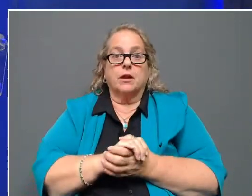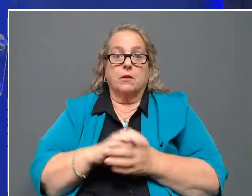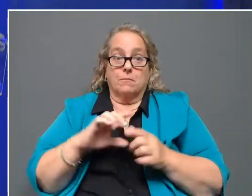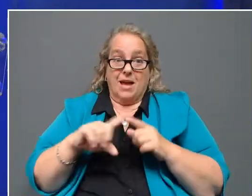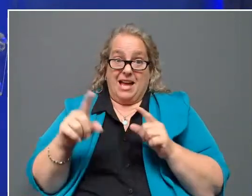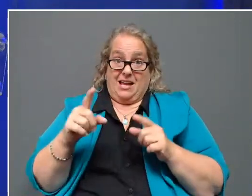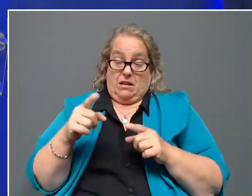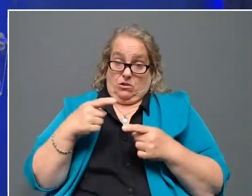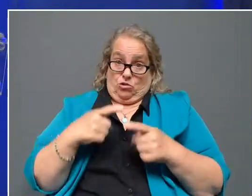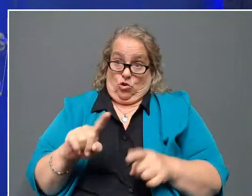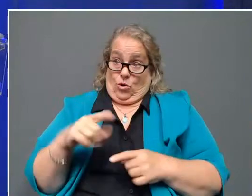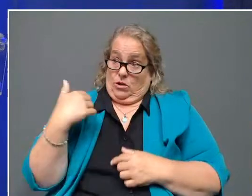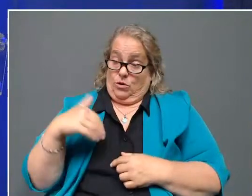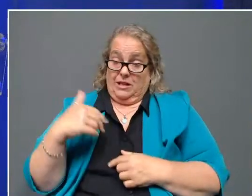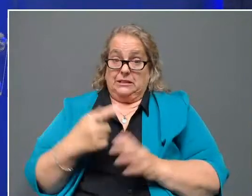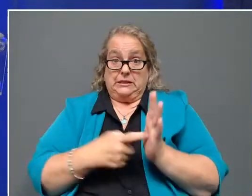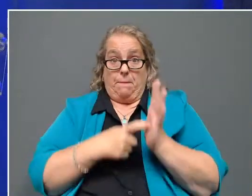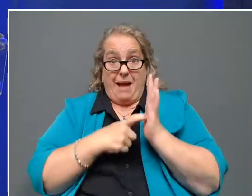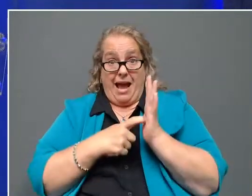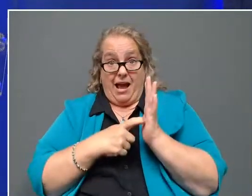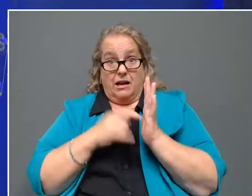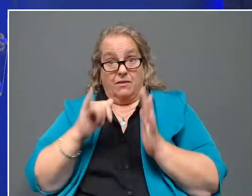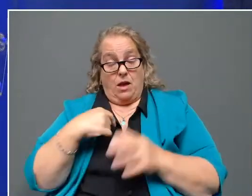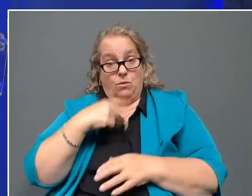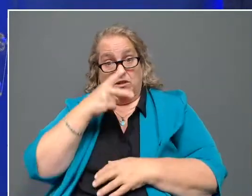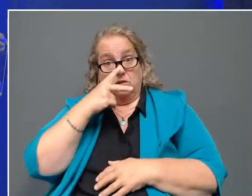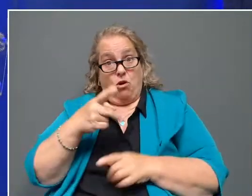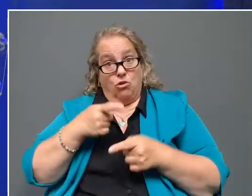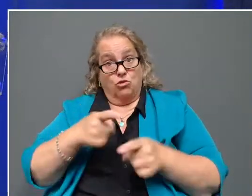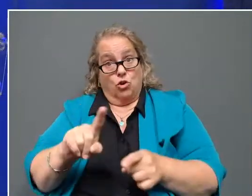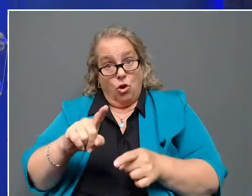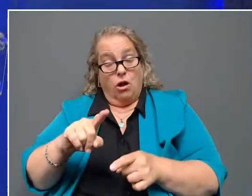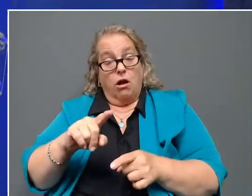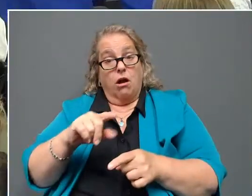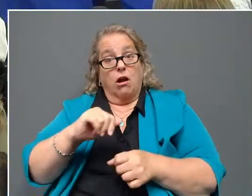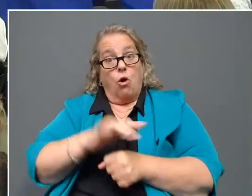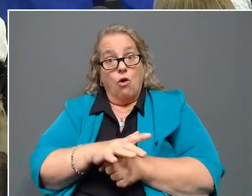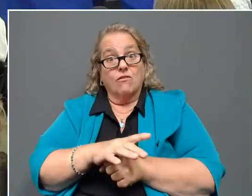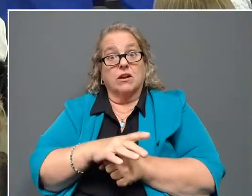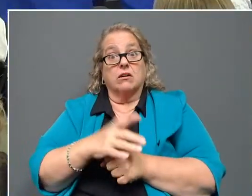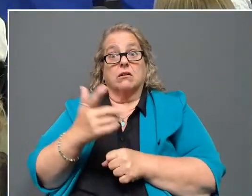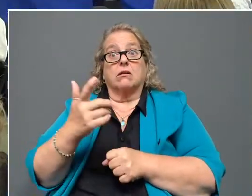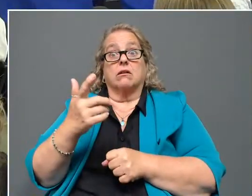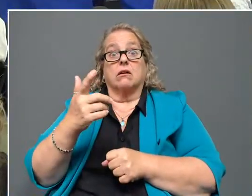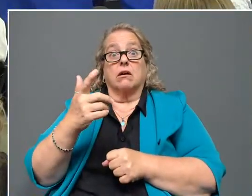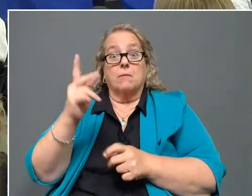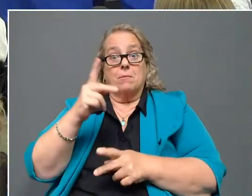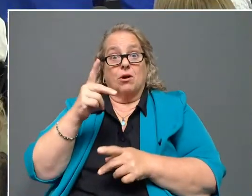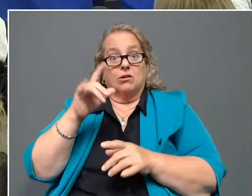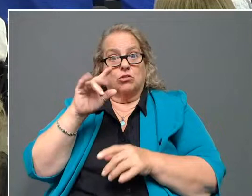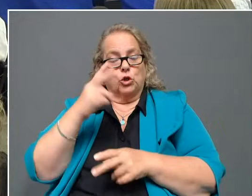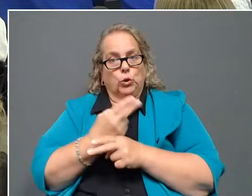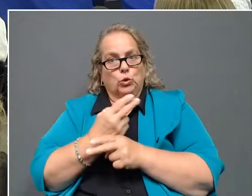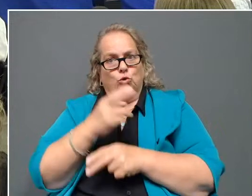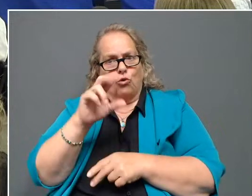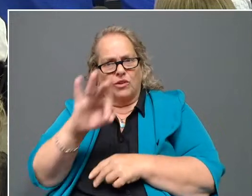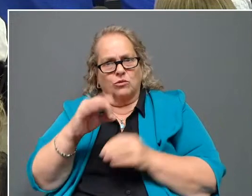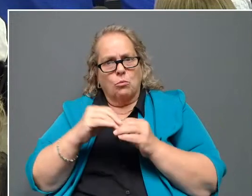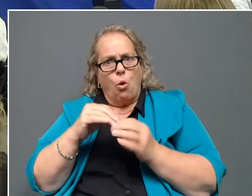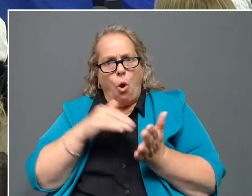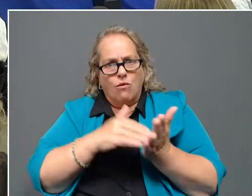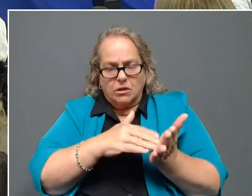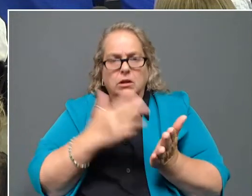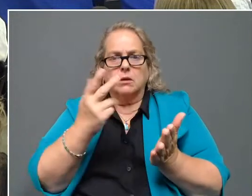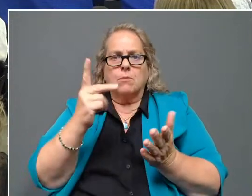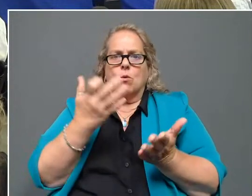demand that we saw during the pandemic with people staying at home and using their refrigerators more often, the team had to be